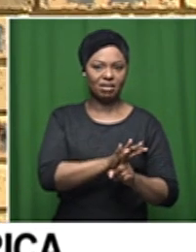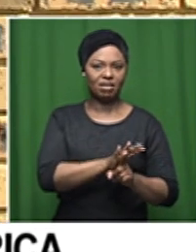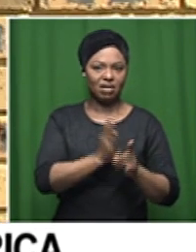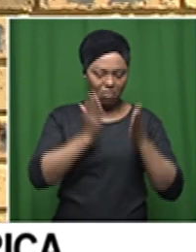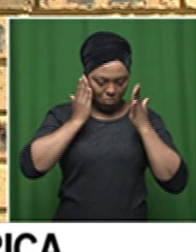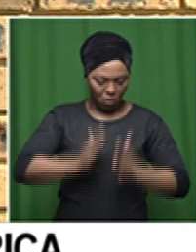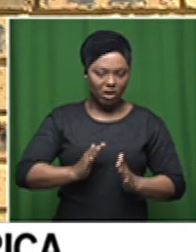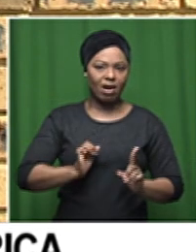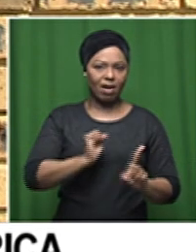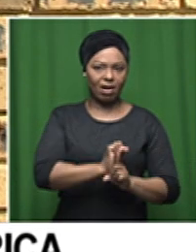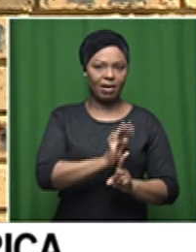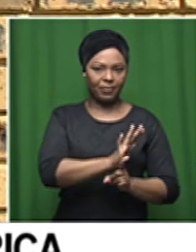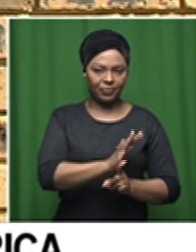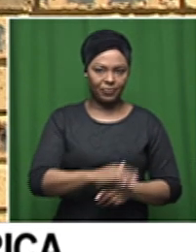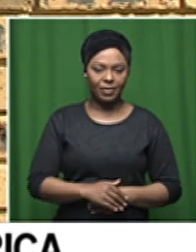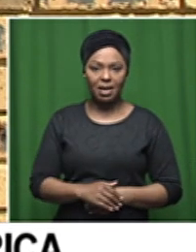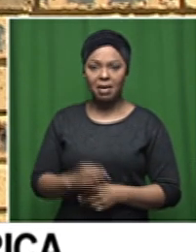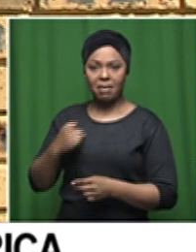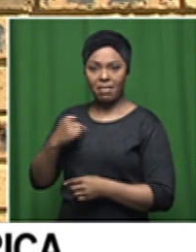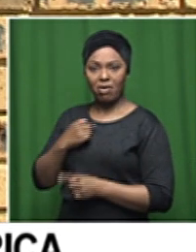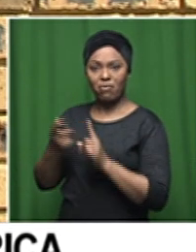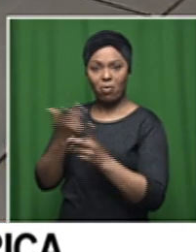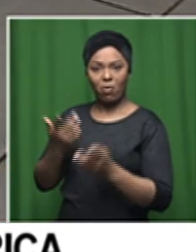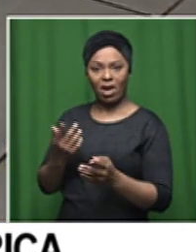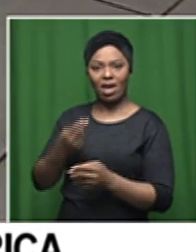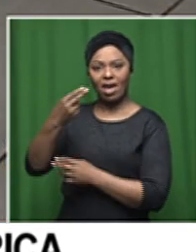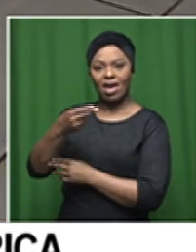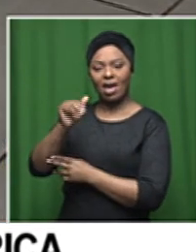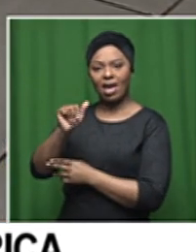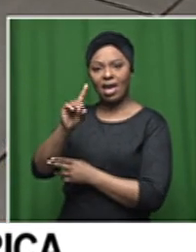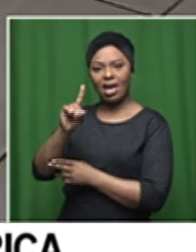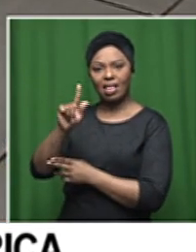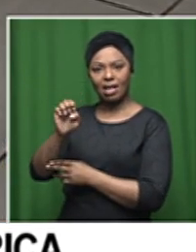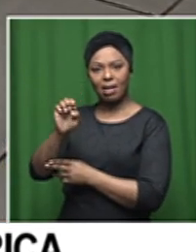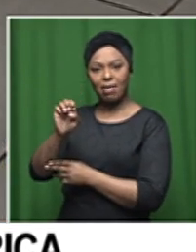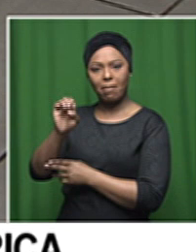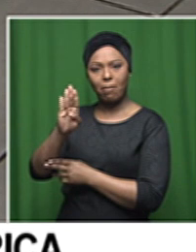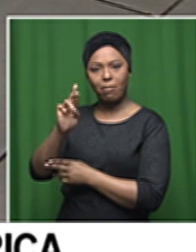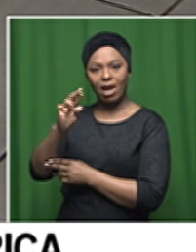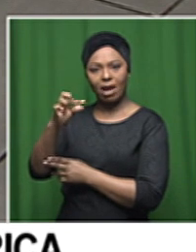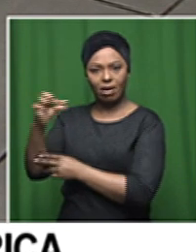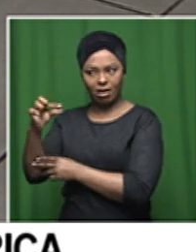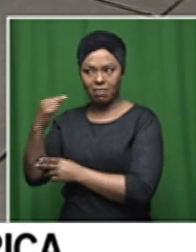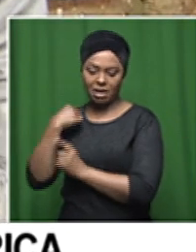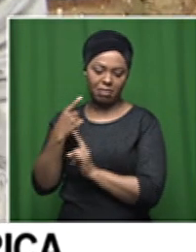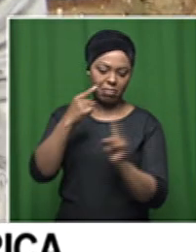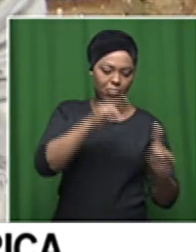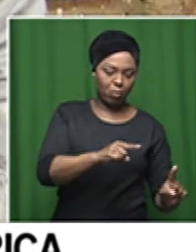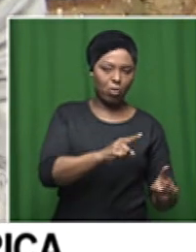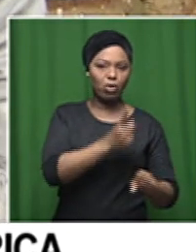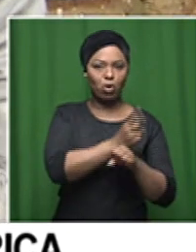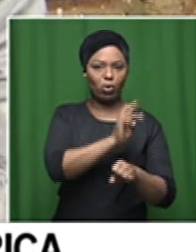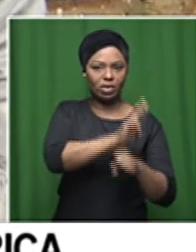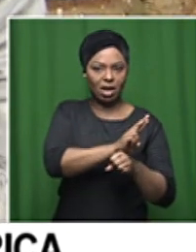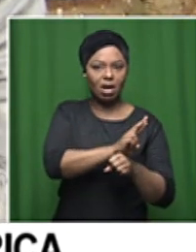problem even more. Mina ngibuye eHeidelberg umthetho wami. So bengizobona udoctor la.